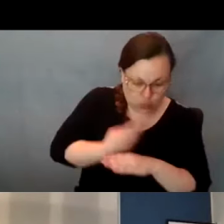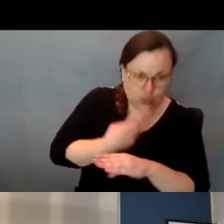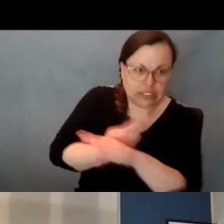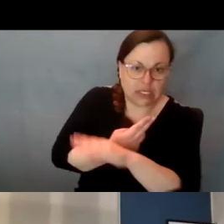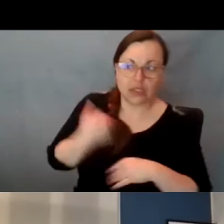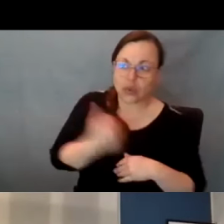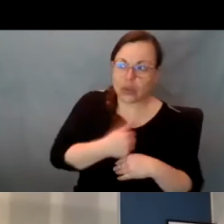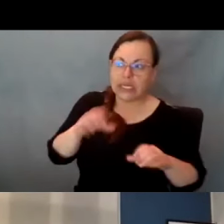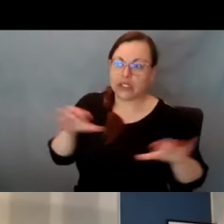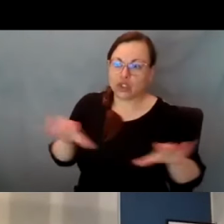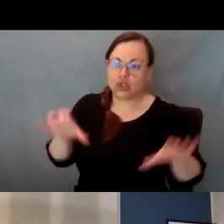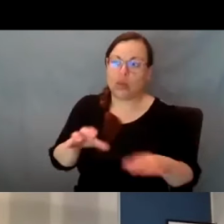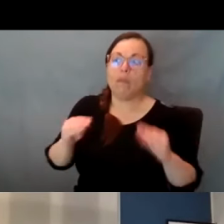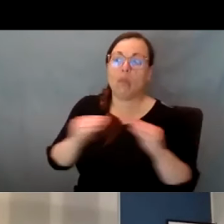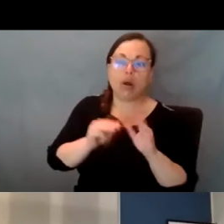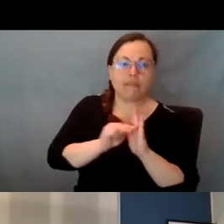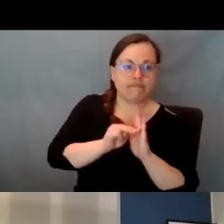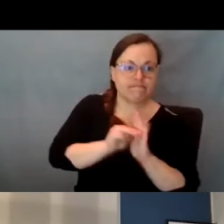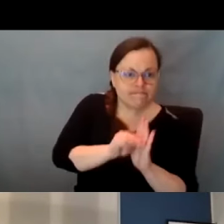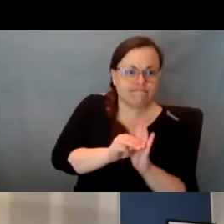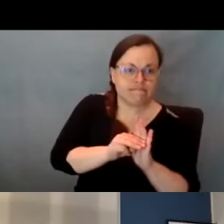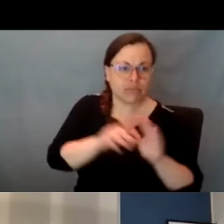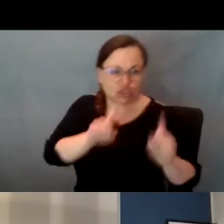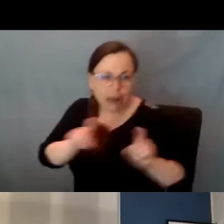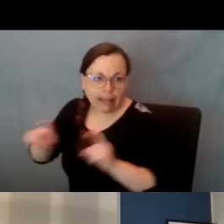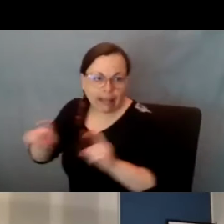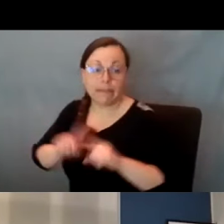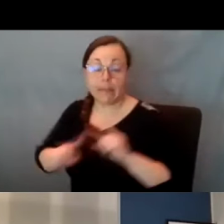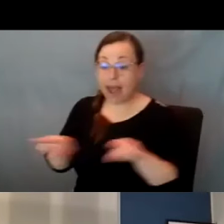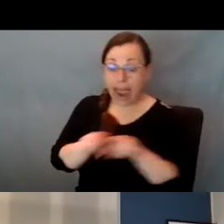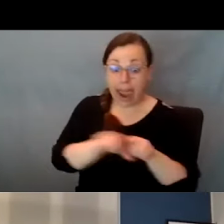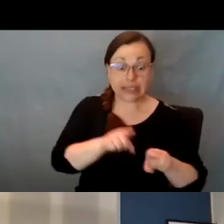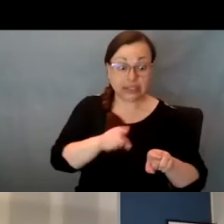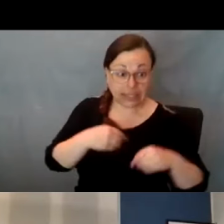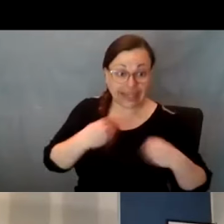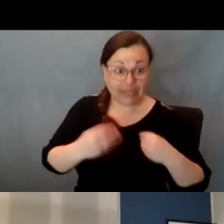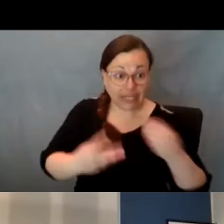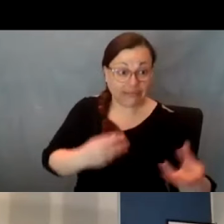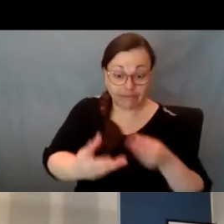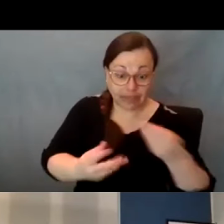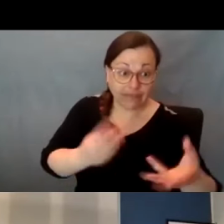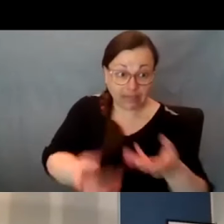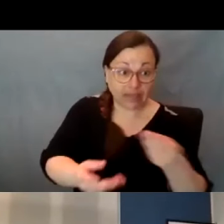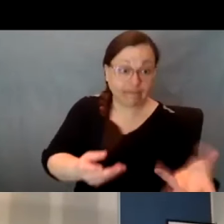of trials, but also as they get deployed, use stringent